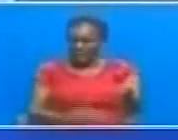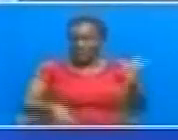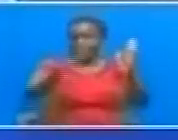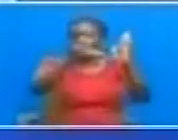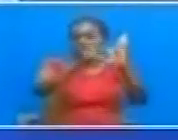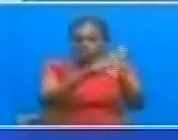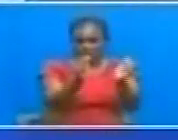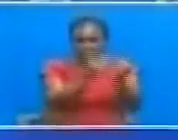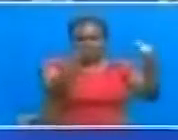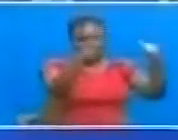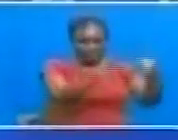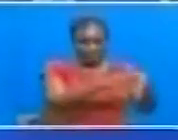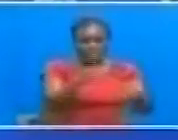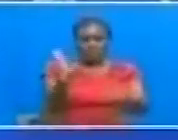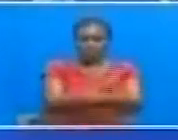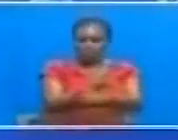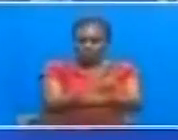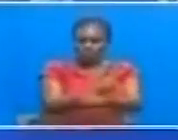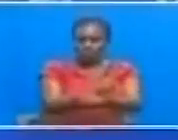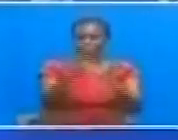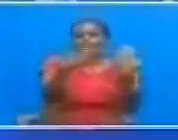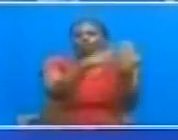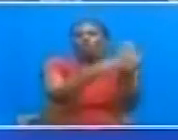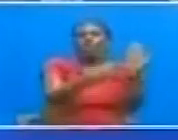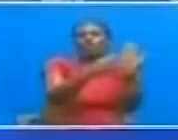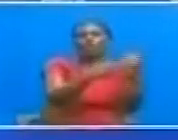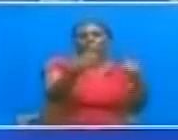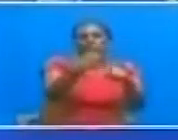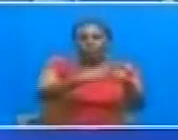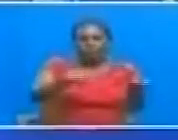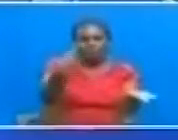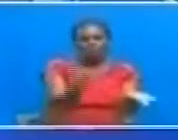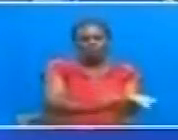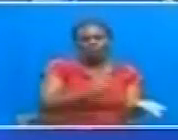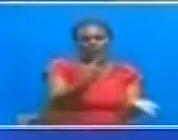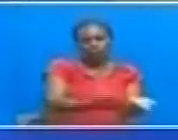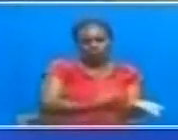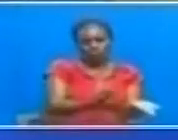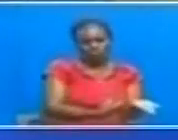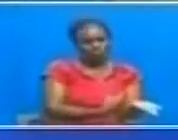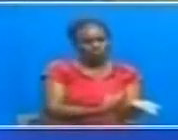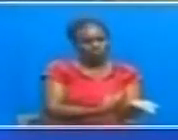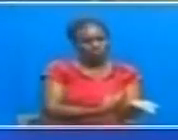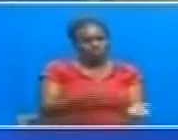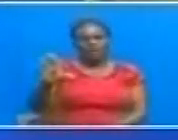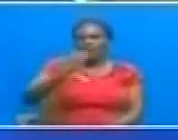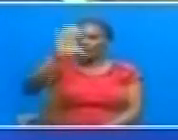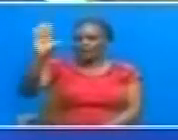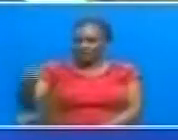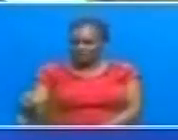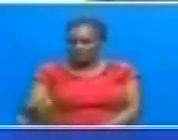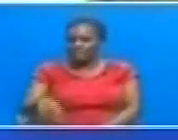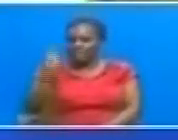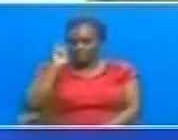mataifa 18 wanayotumia mengi yamekopwa kutoka kwa Muingereza aliyekuwa mkoloni mkuu. Africa can come to